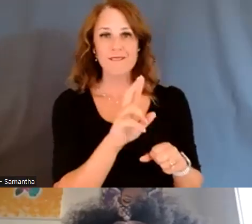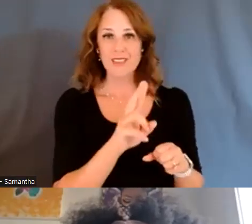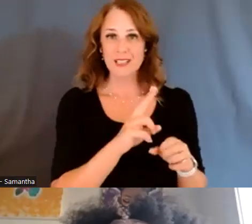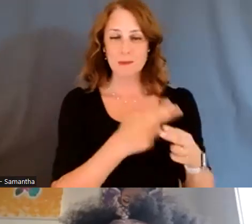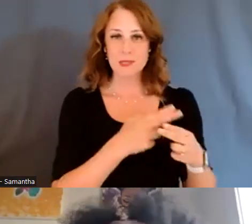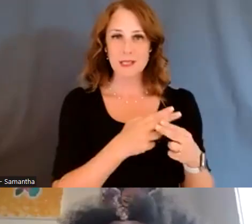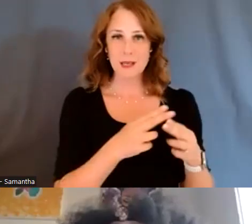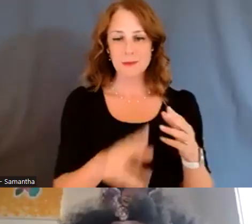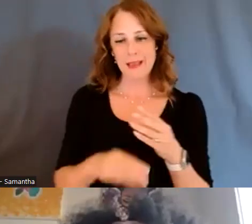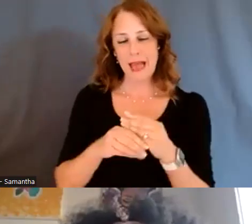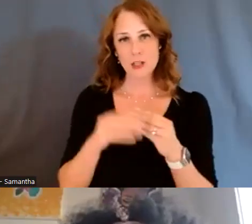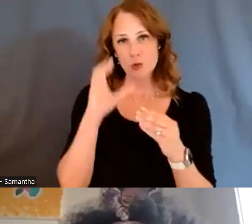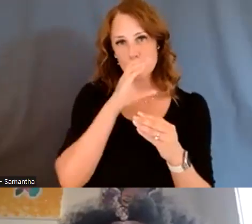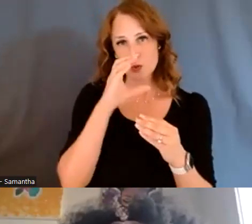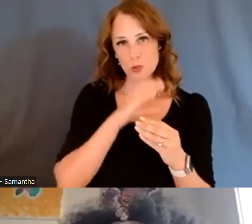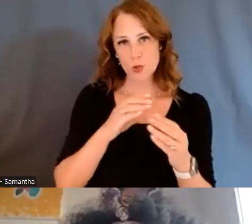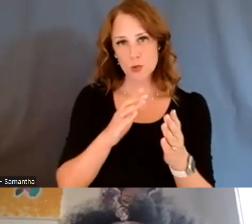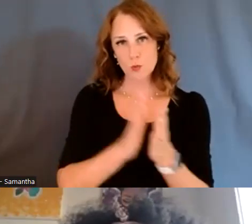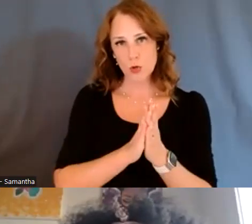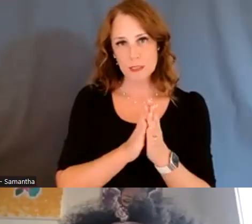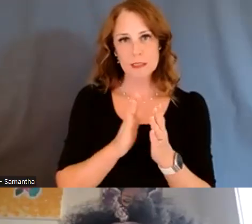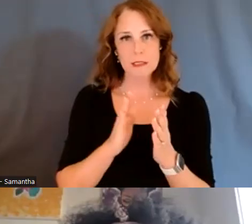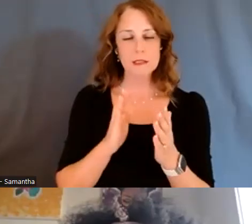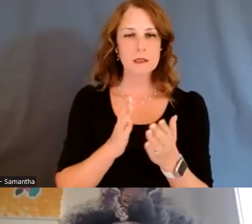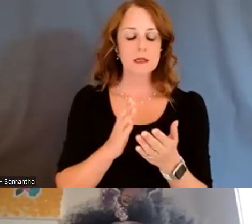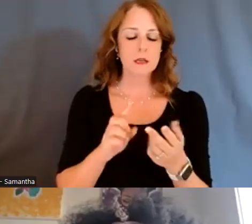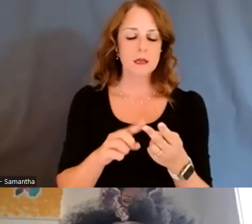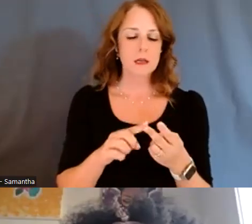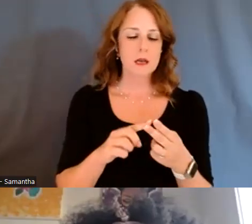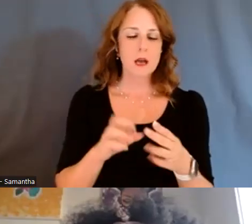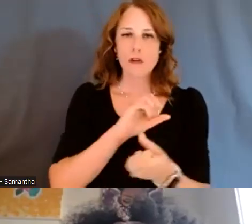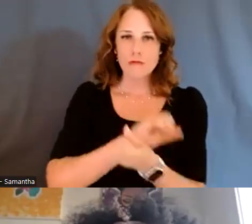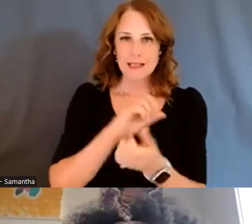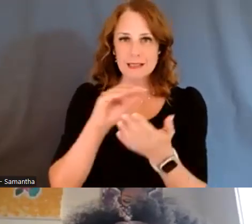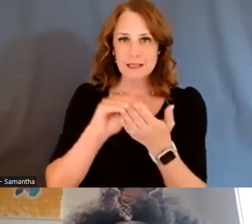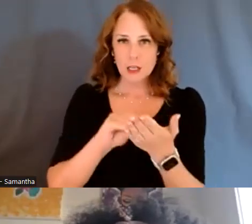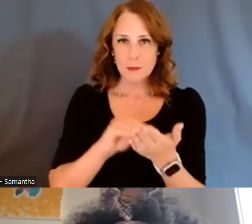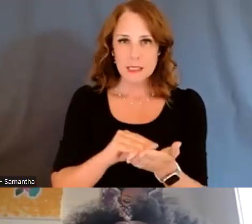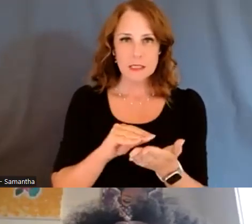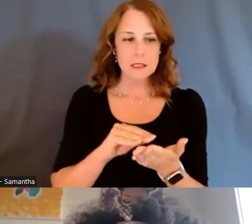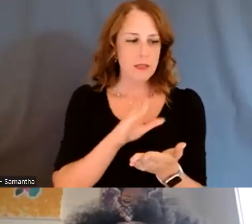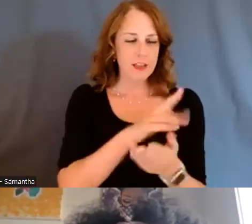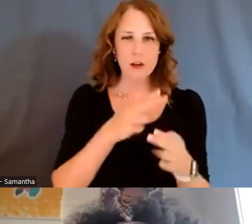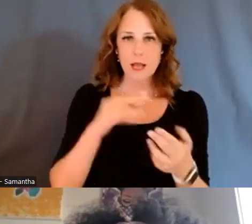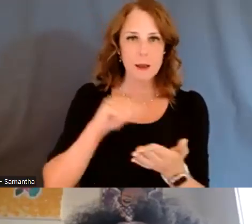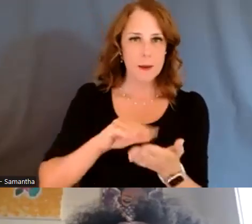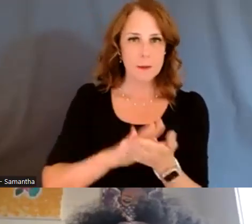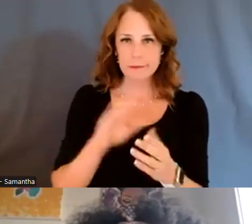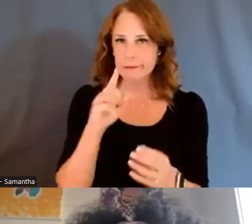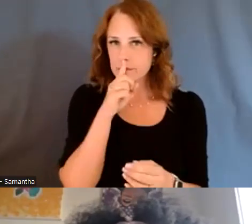warrants. We don't put their names in any arrest documents. So none